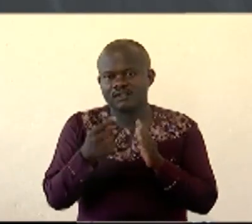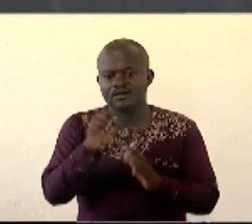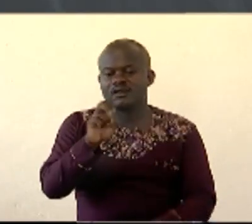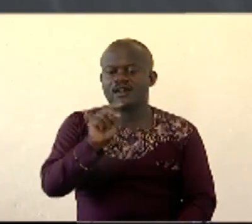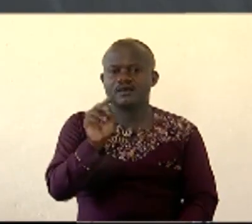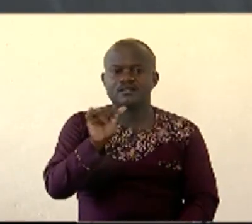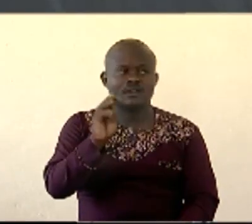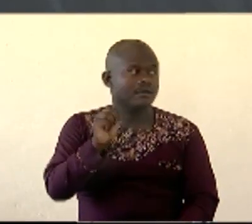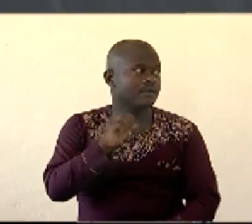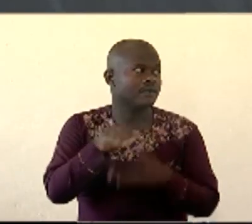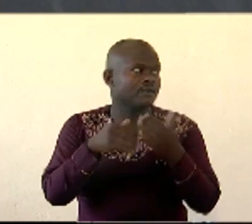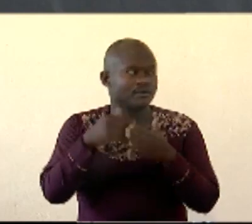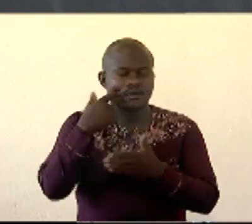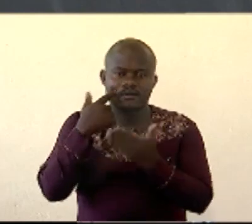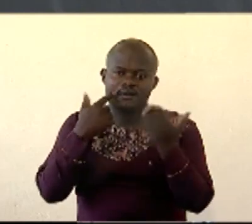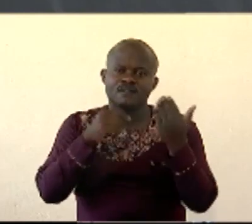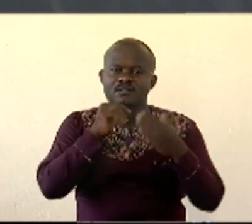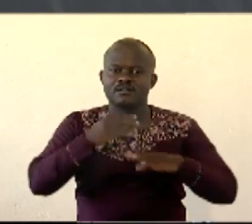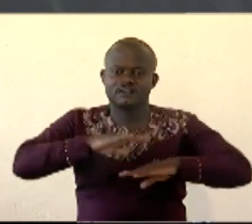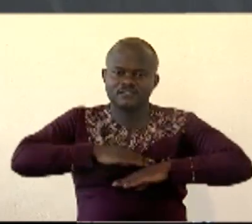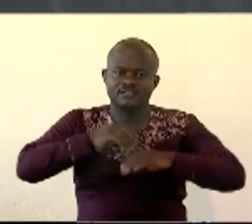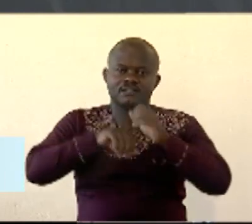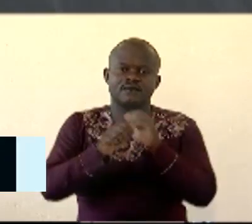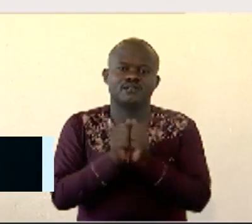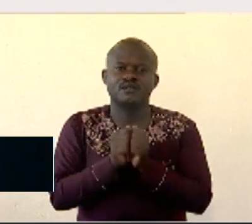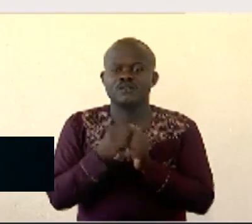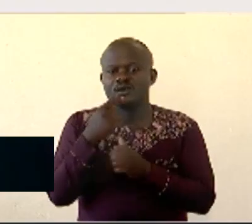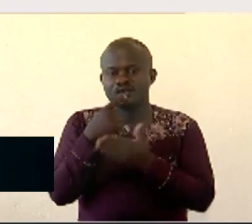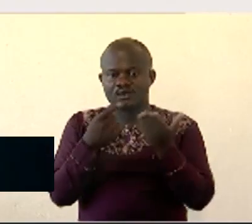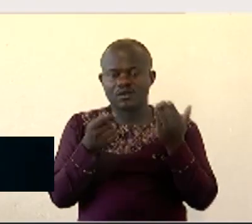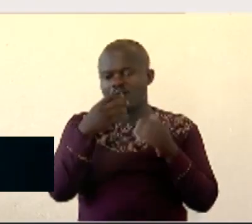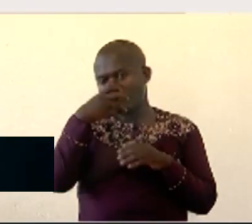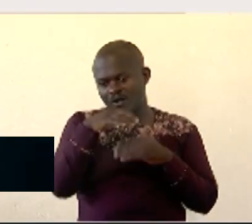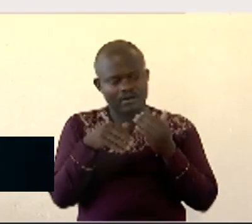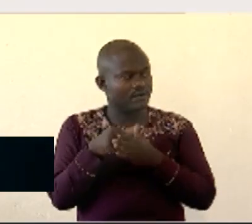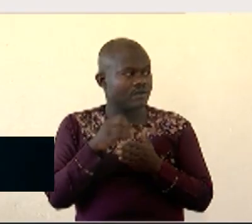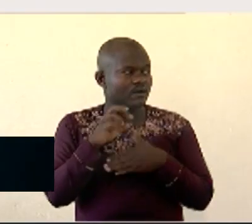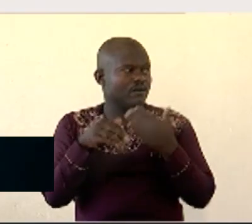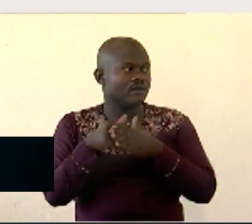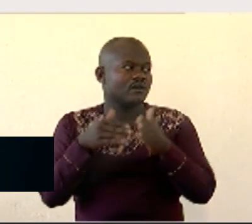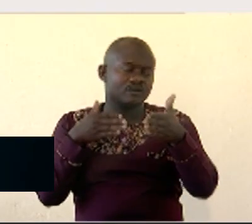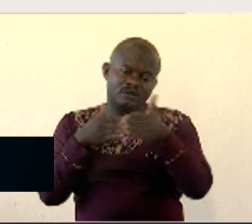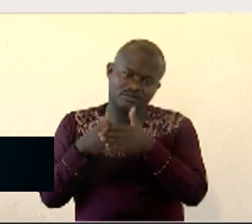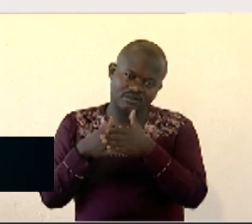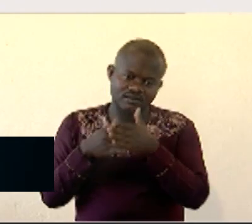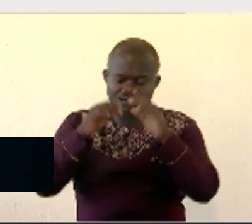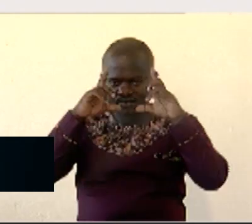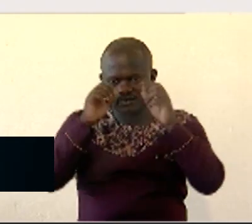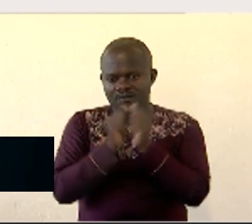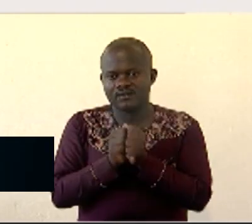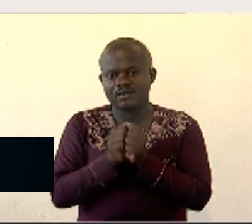enzymes are going to become inactive. So temperature can also be a limiting factor for